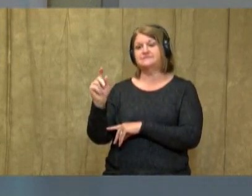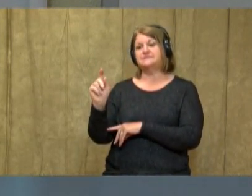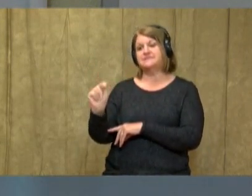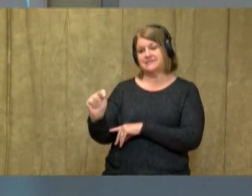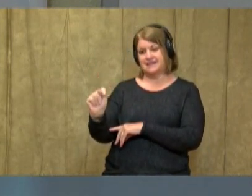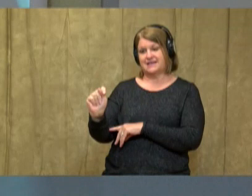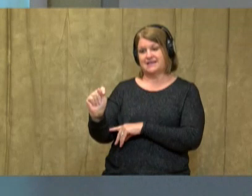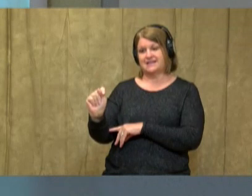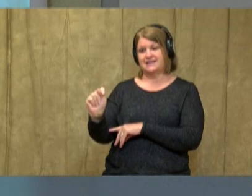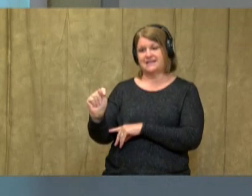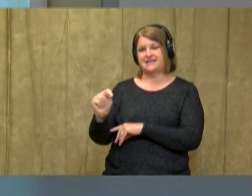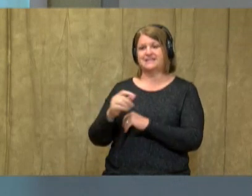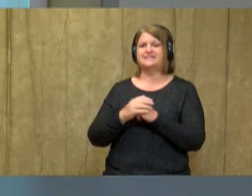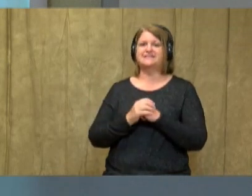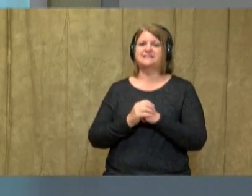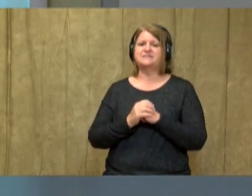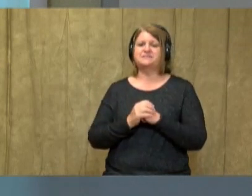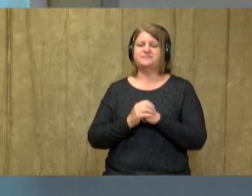t.